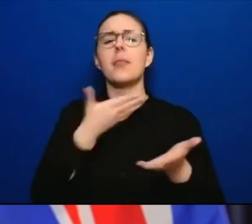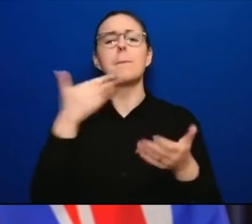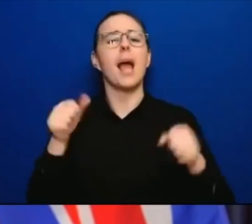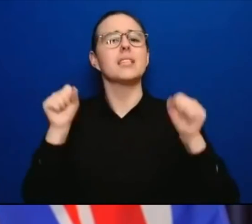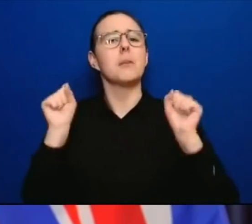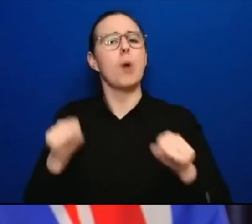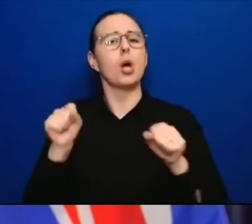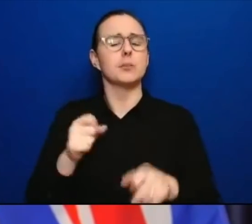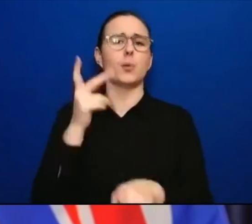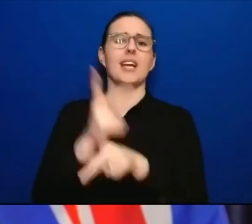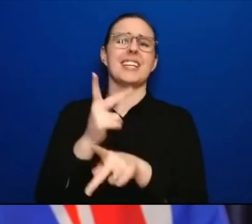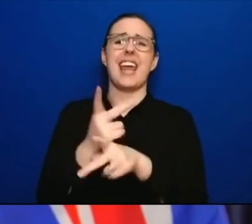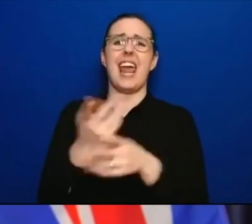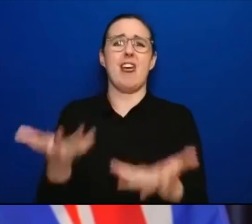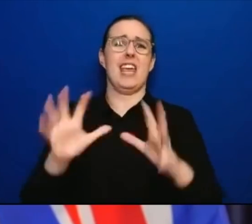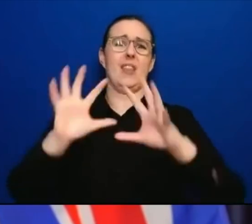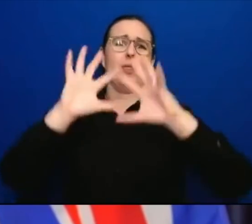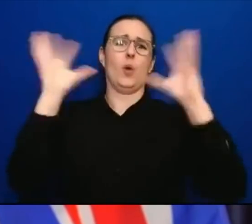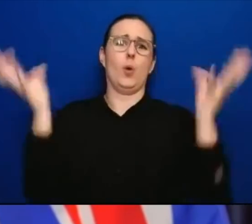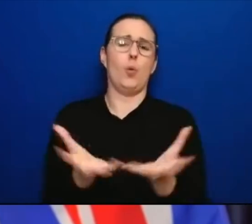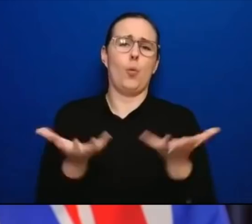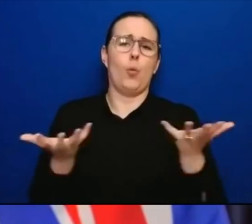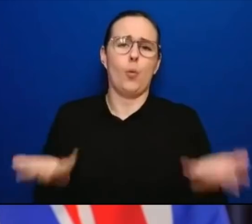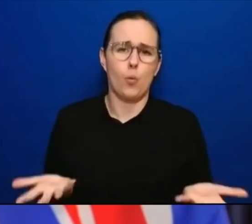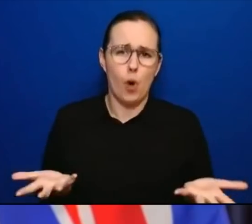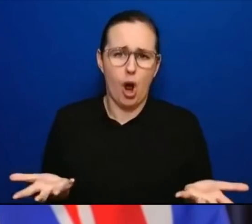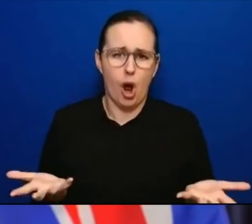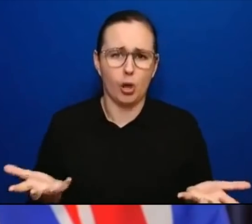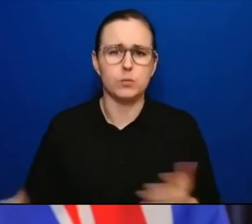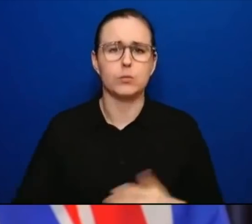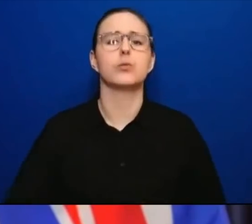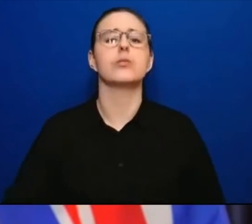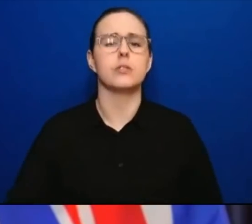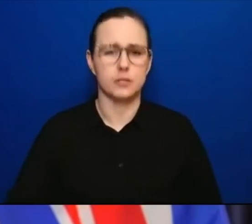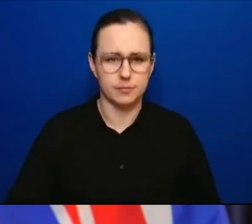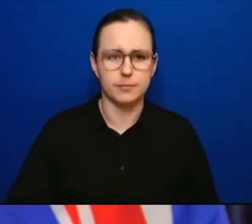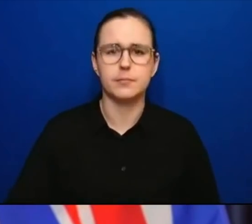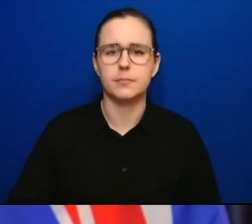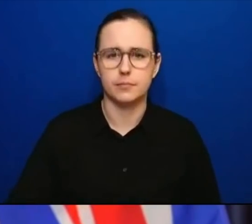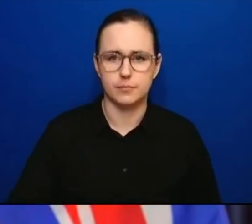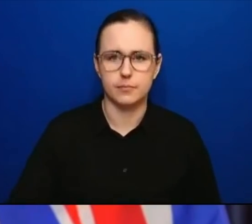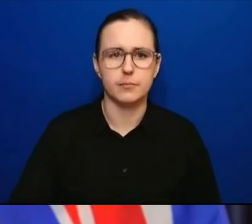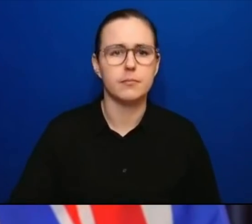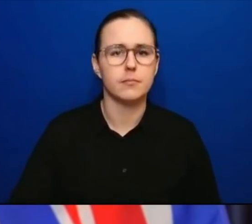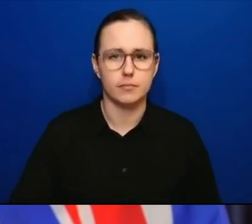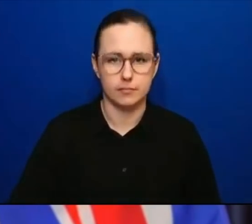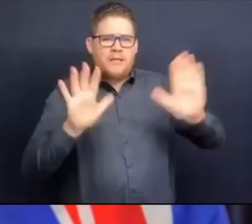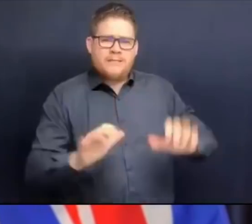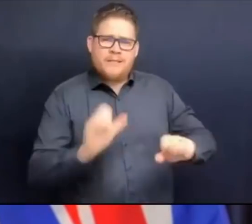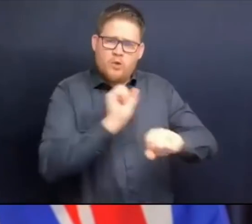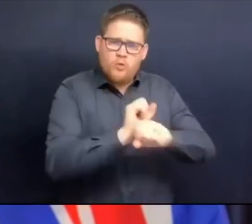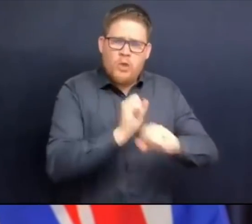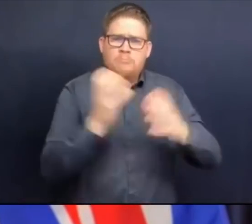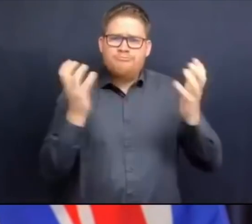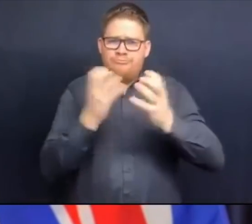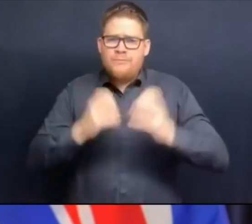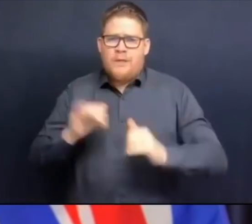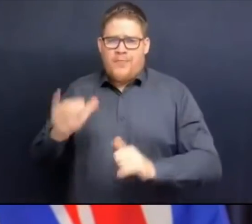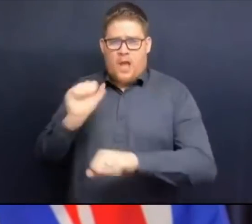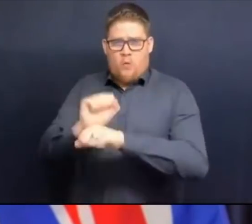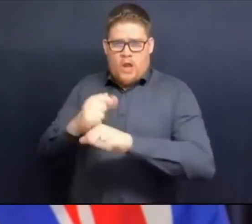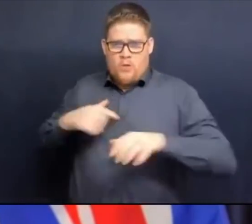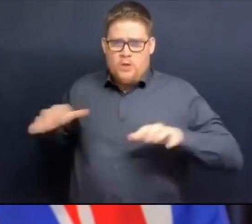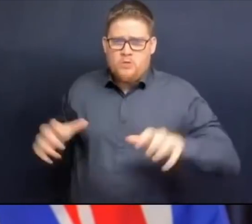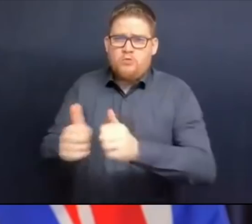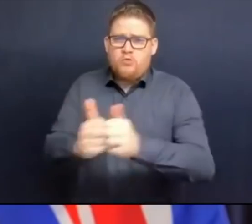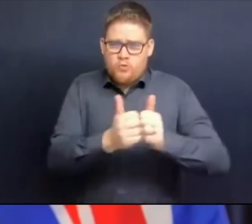best possible care in the world against COVID-19. Our record in critical care shows it. It is outstanding. These